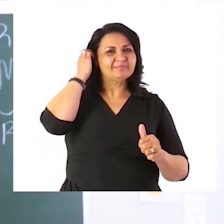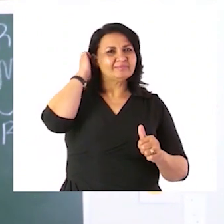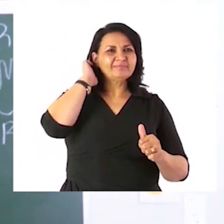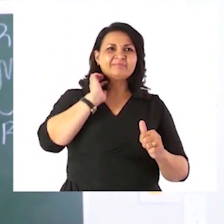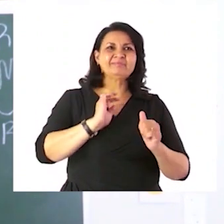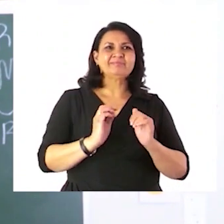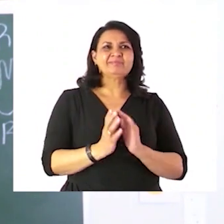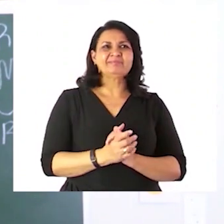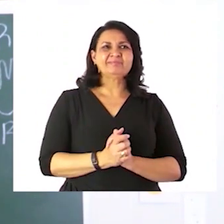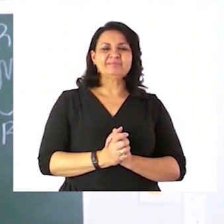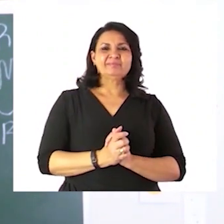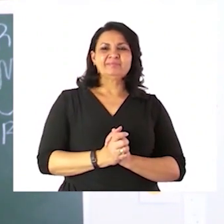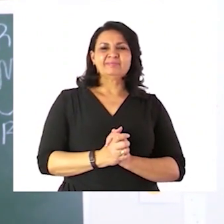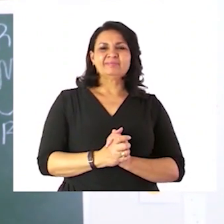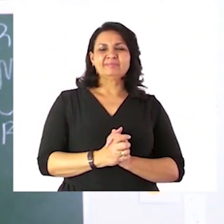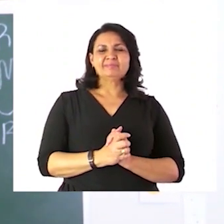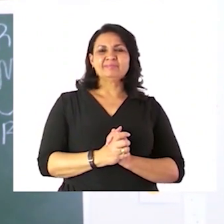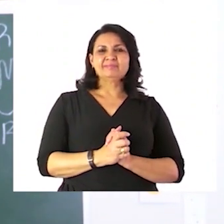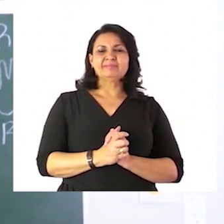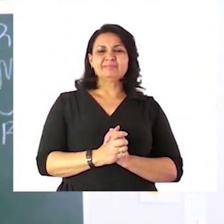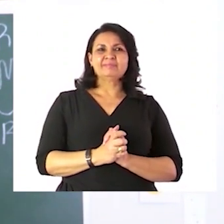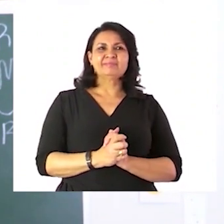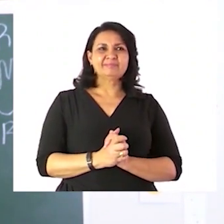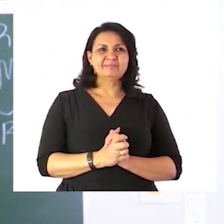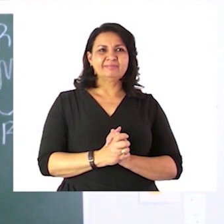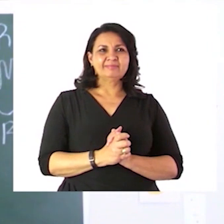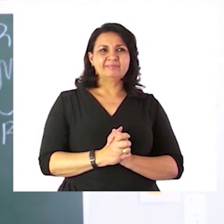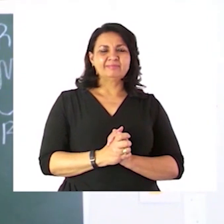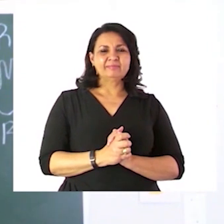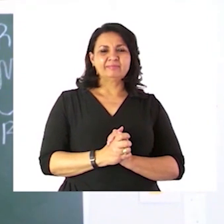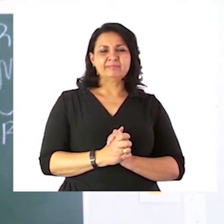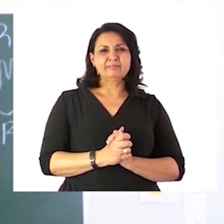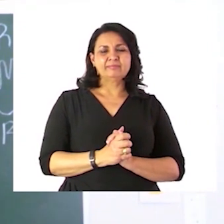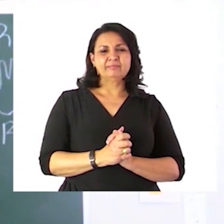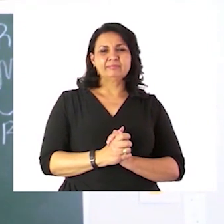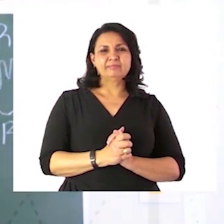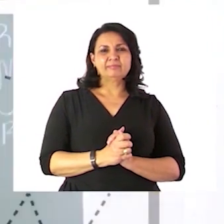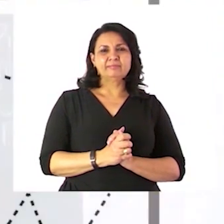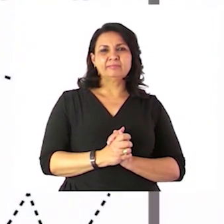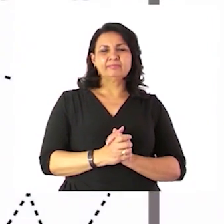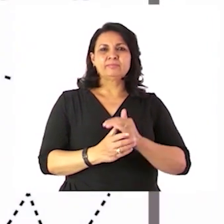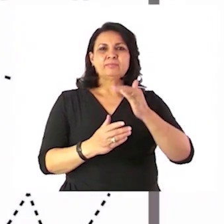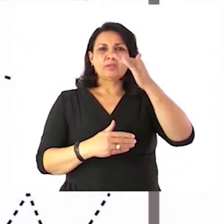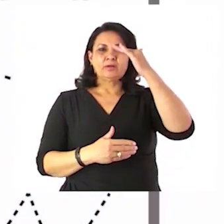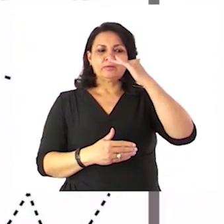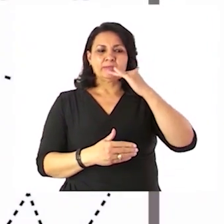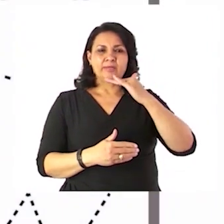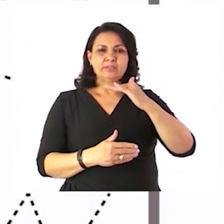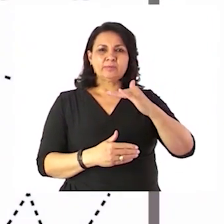Don't remove your hand until you are done with that line. Then we do the next one.